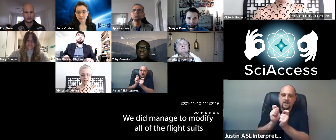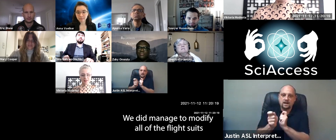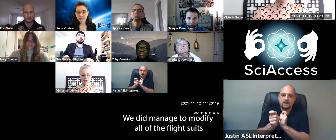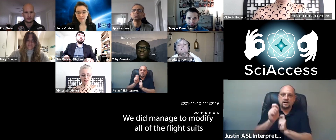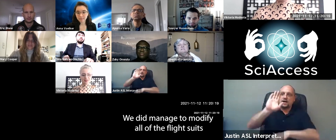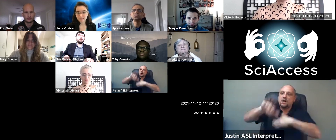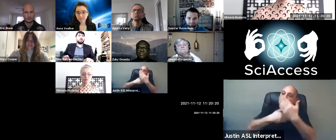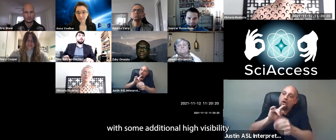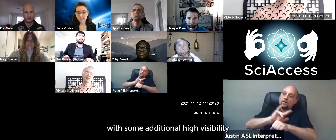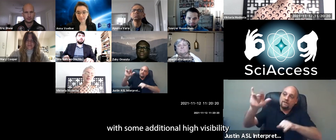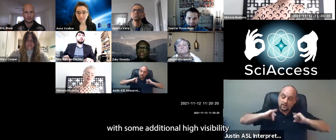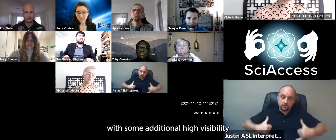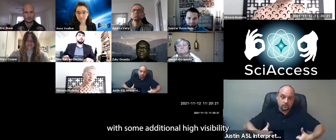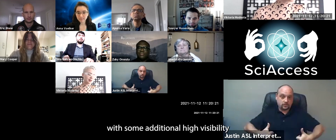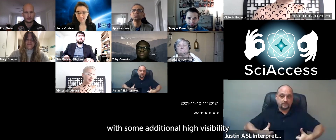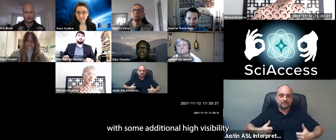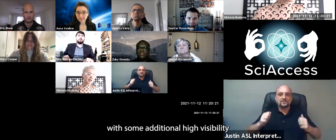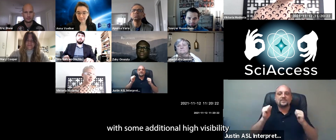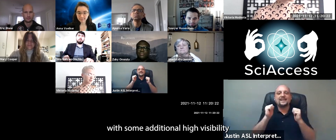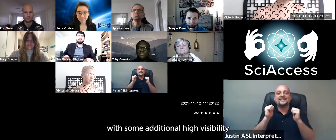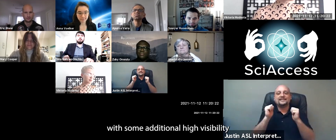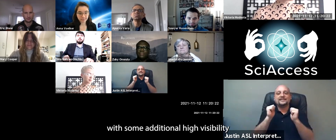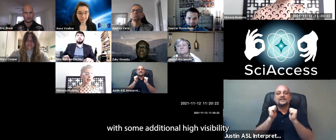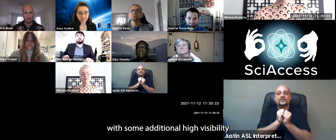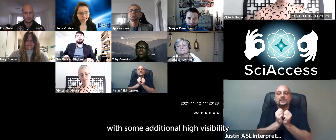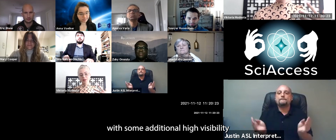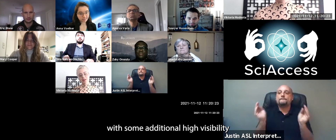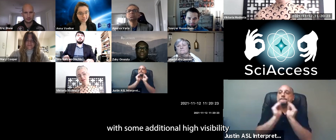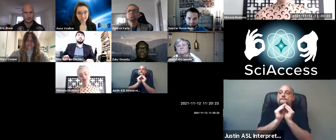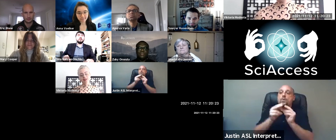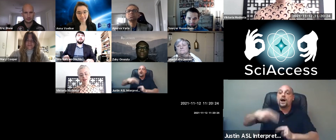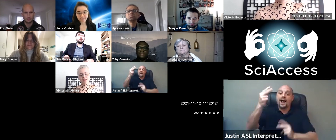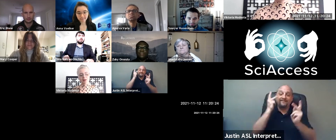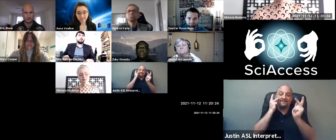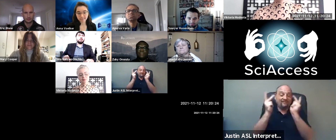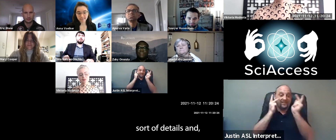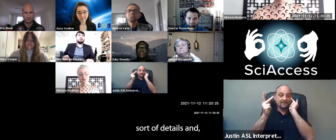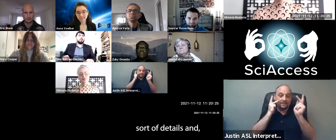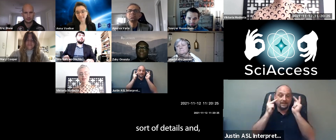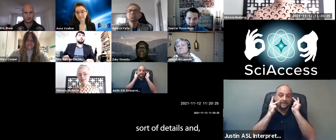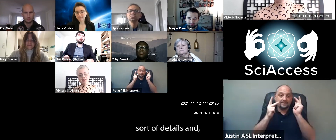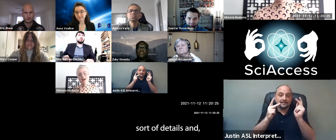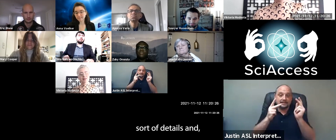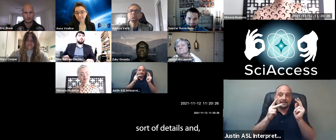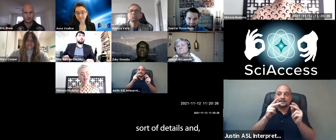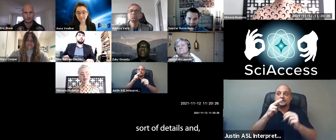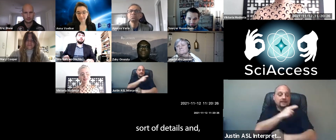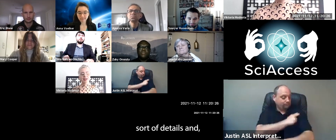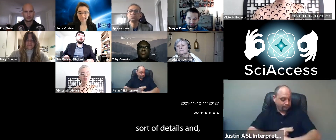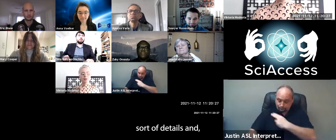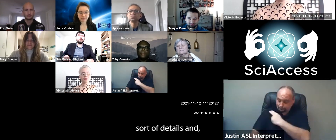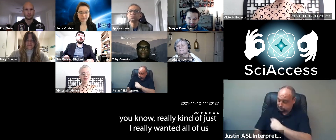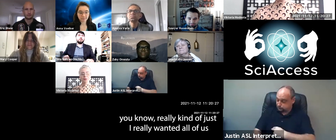all of the flight suits with some additional high visibility sort of details,